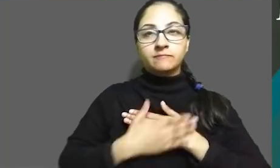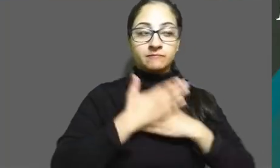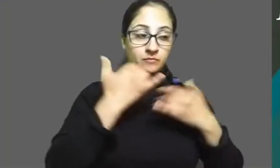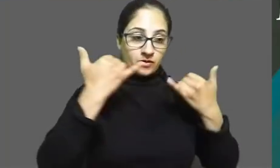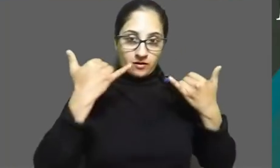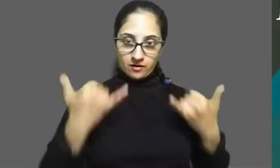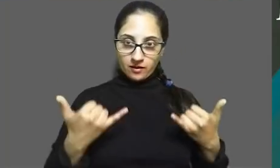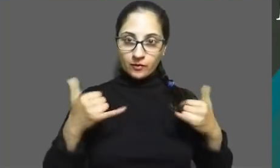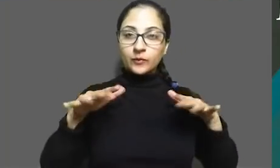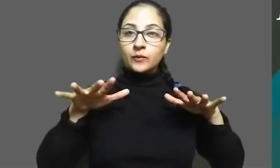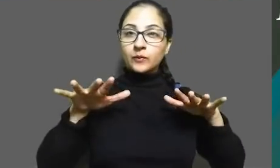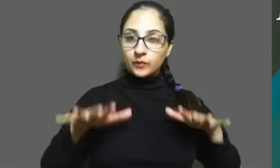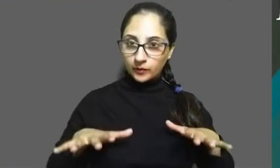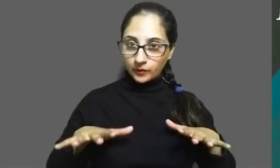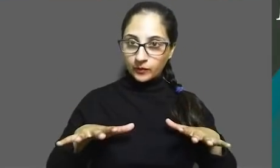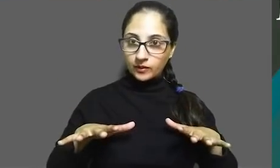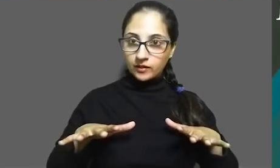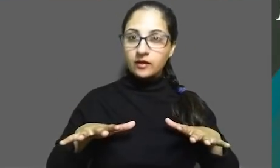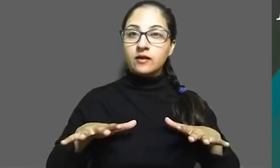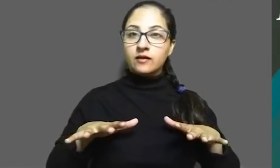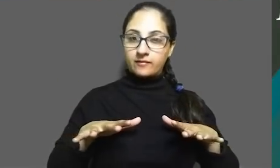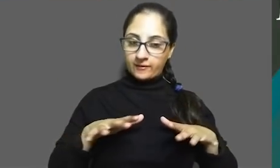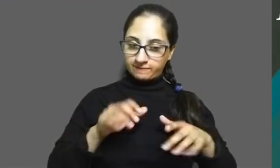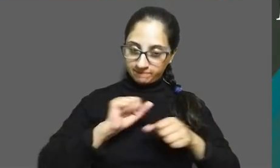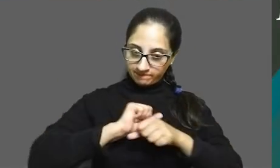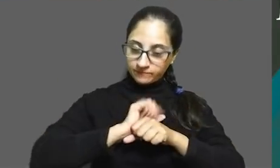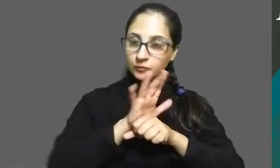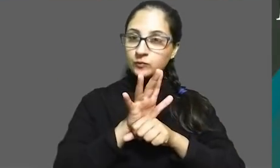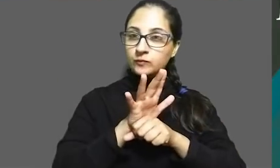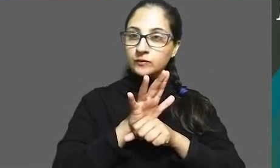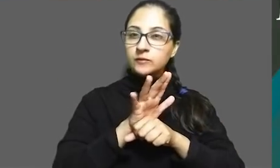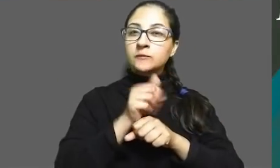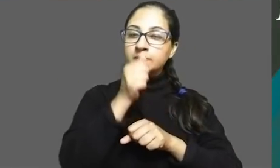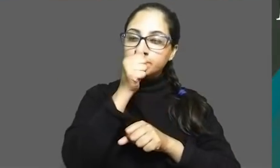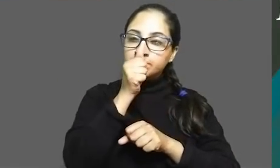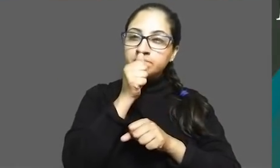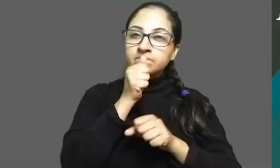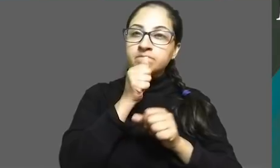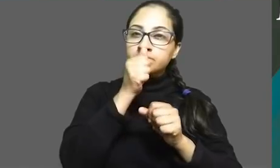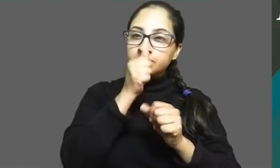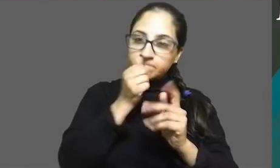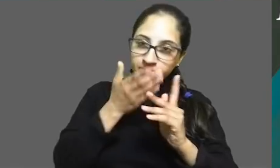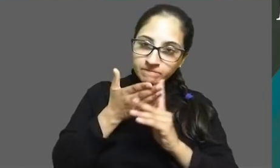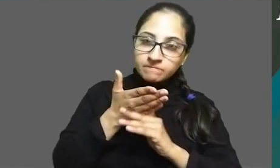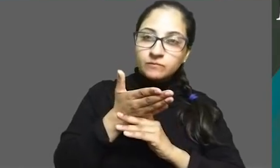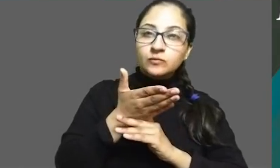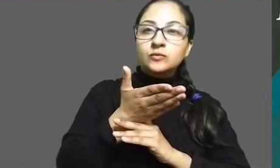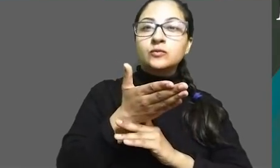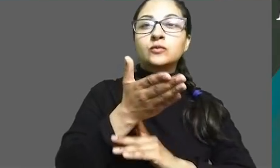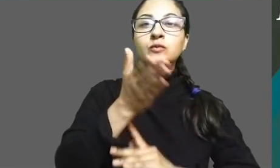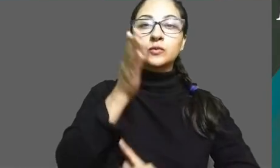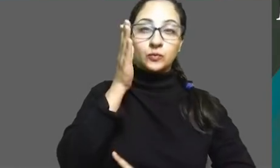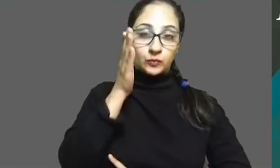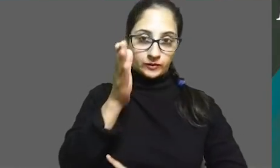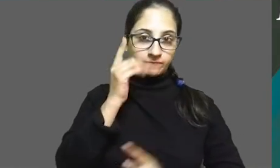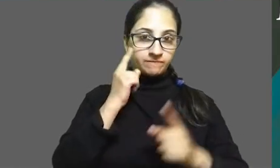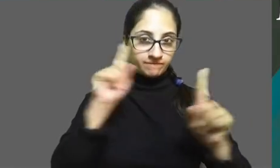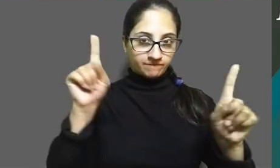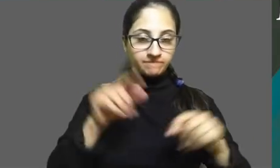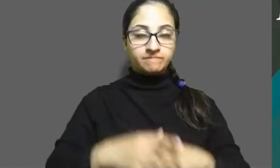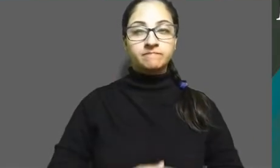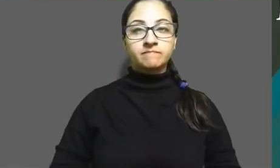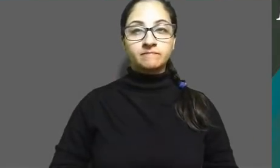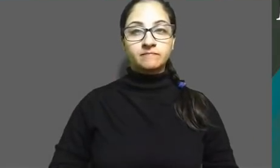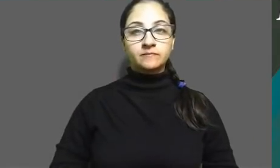unity, resolve, and resilience. I believe my Jamaat will find comfort and support from